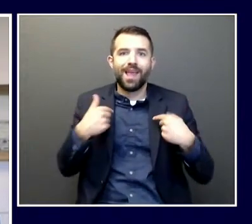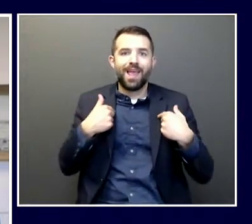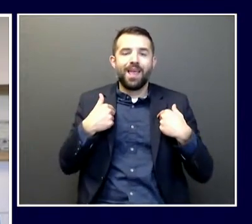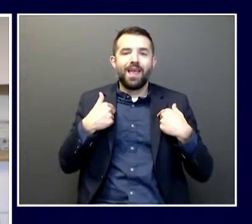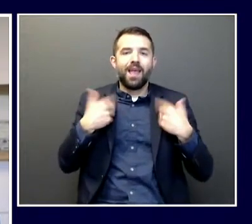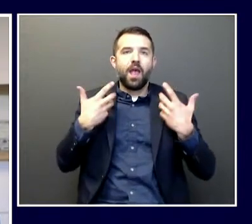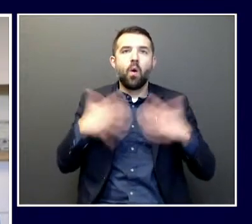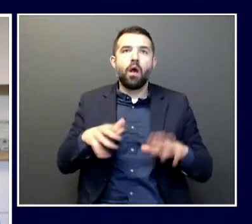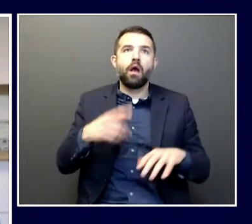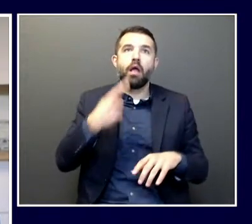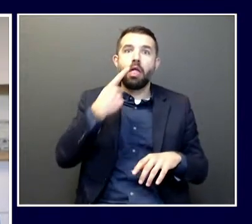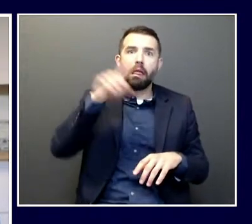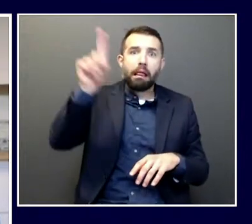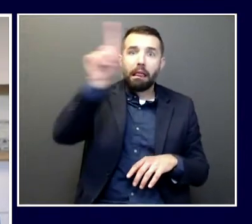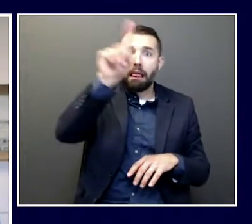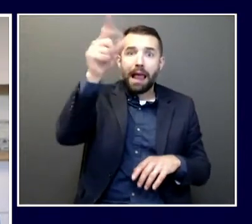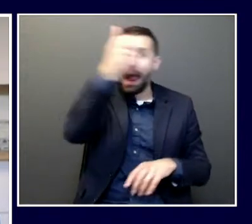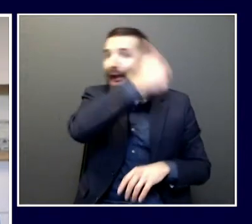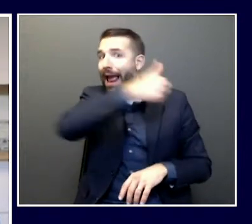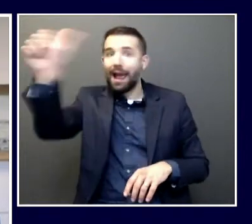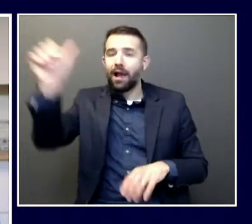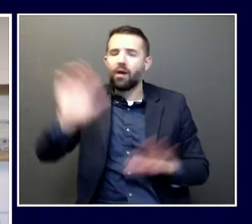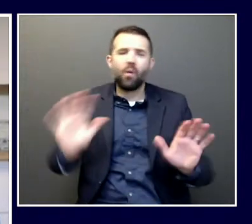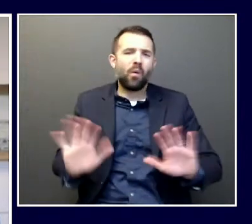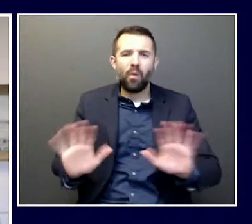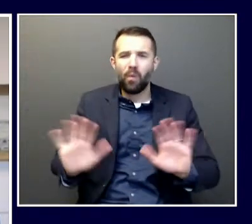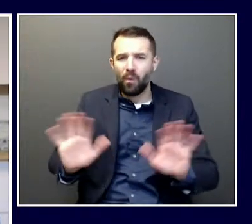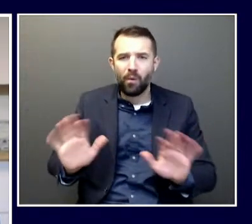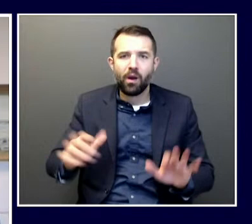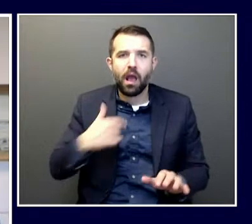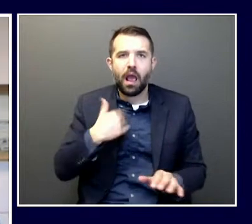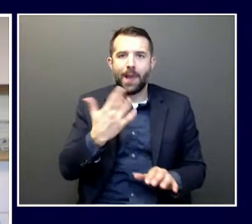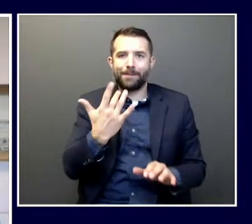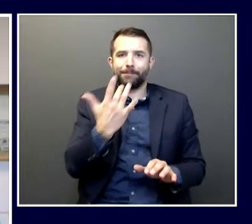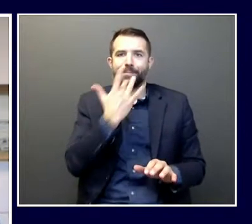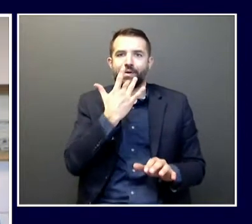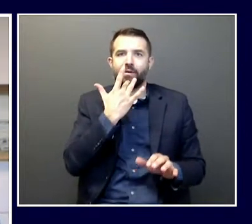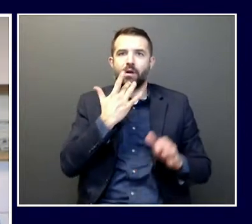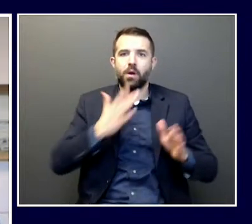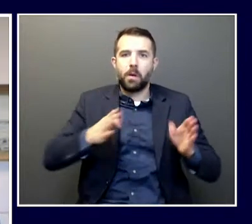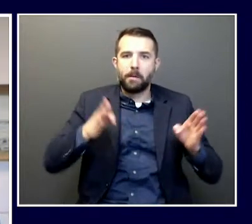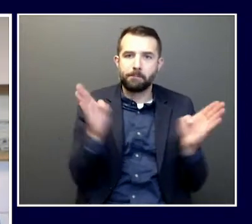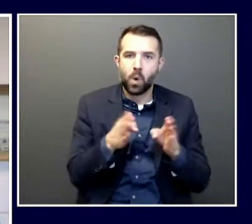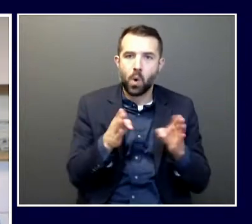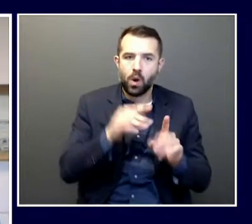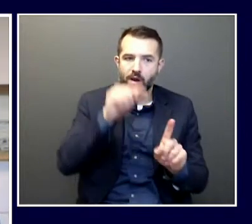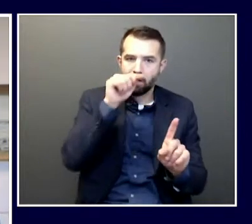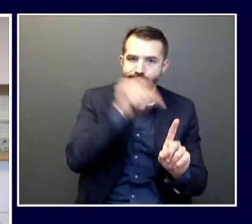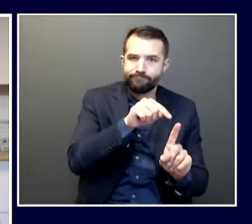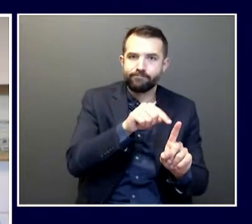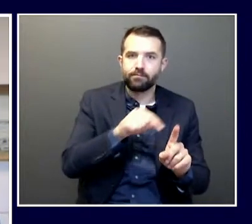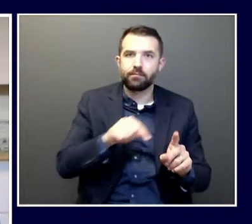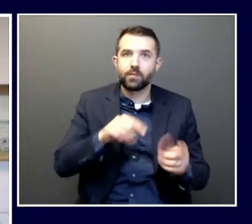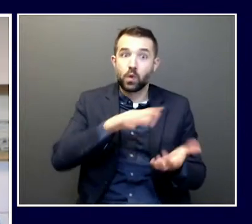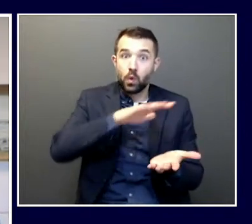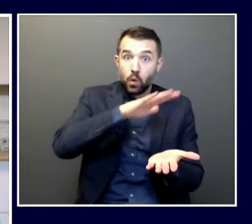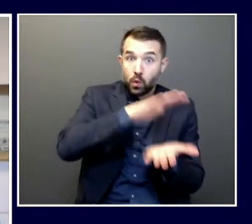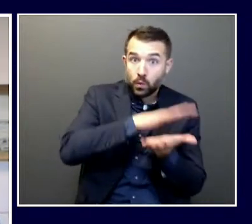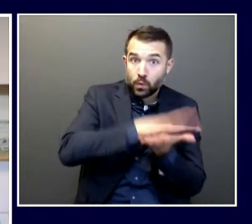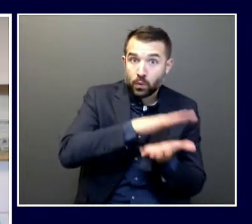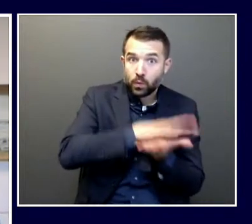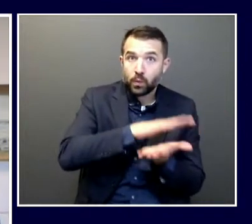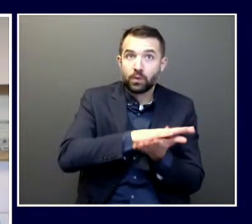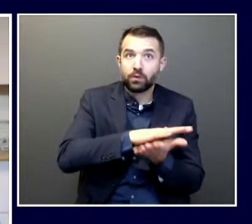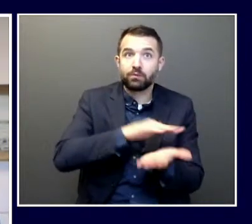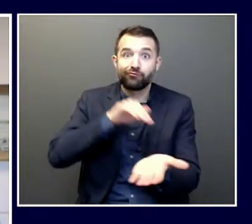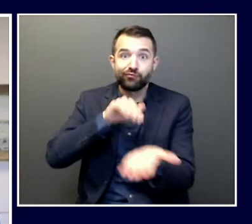A lot of parents have expressed a preference for a smaller, less crowded setting, namely at a school-based clinic or even in the doctor's